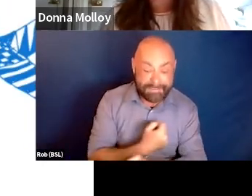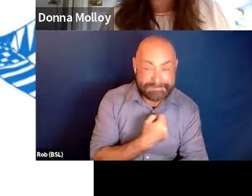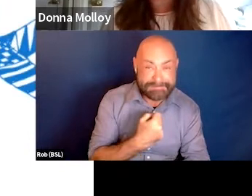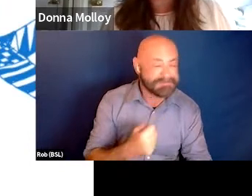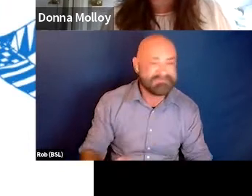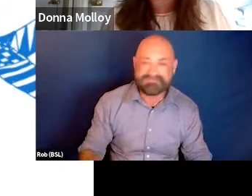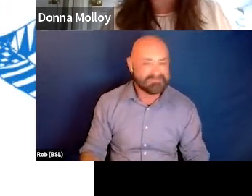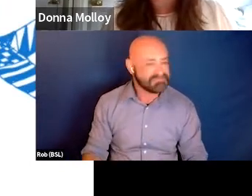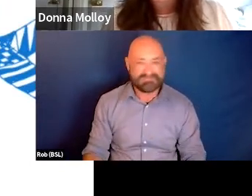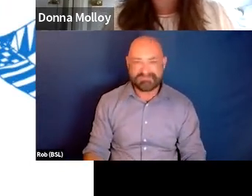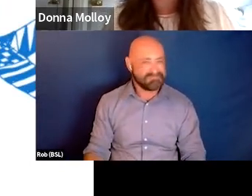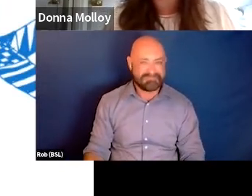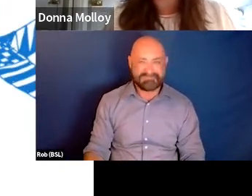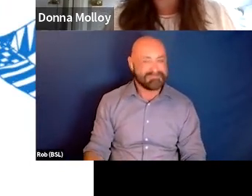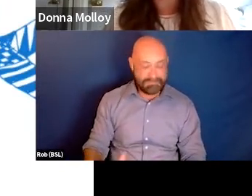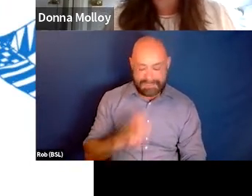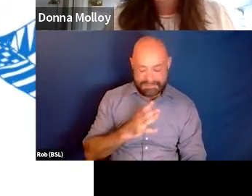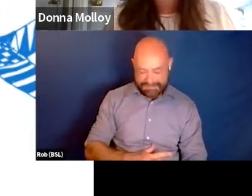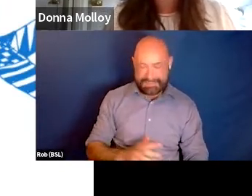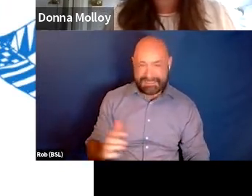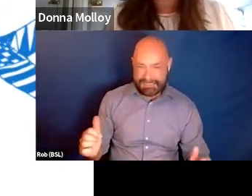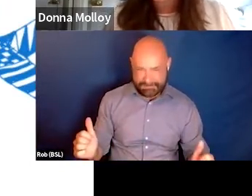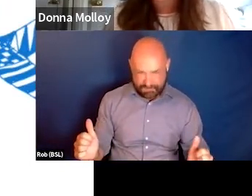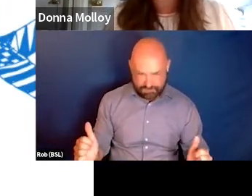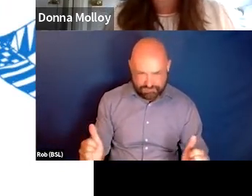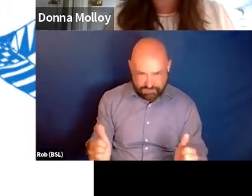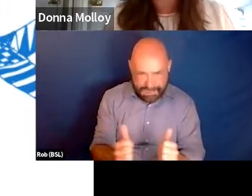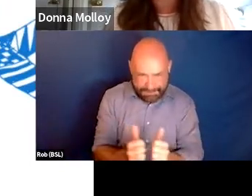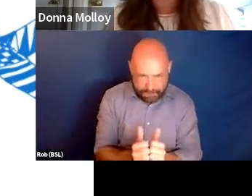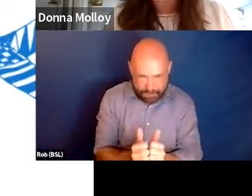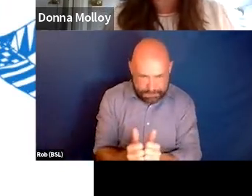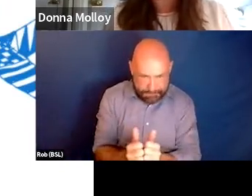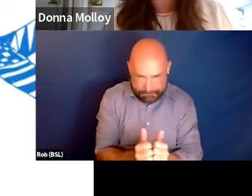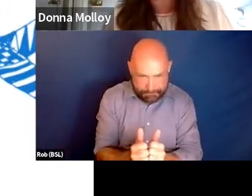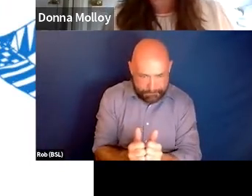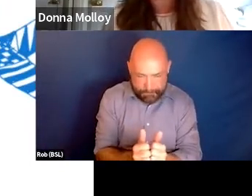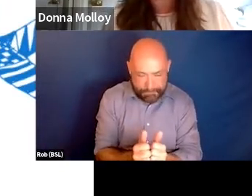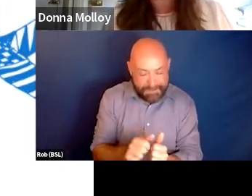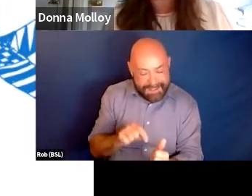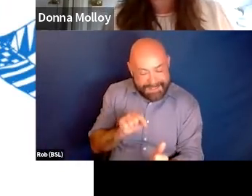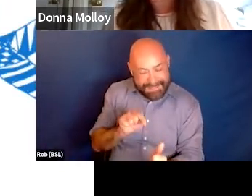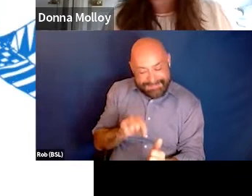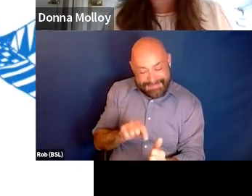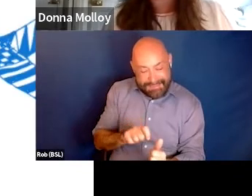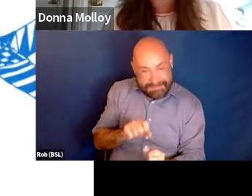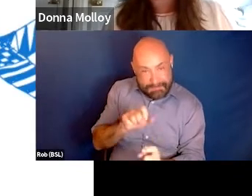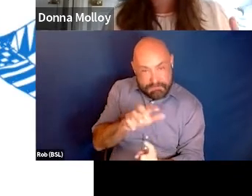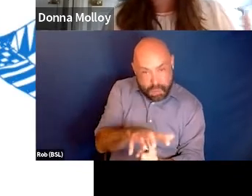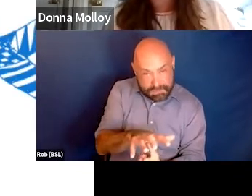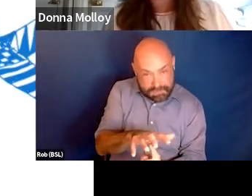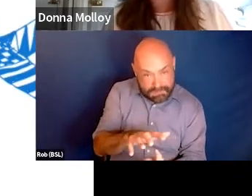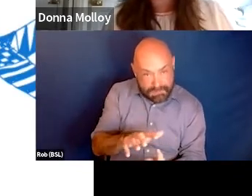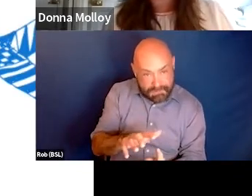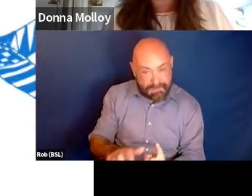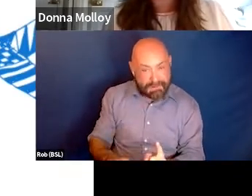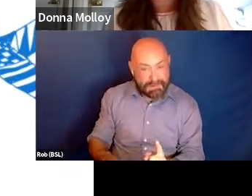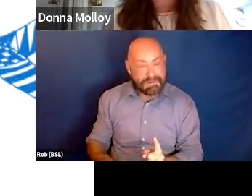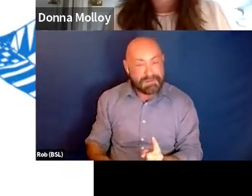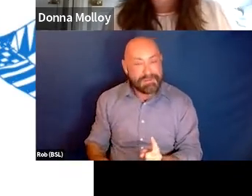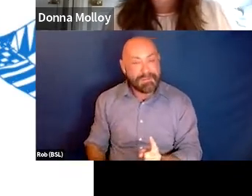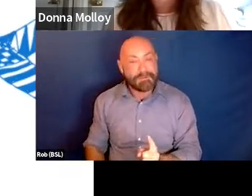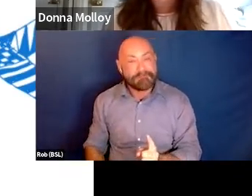building relationships with partners locally is more important than treating this as a series of practical tasks